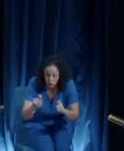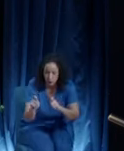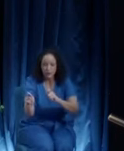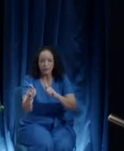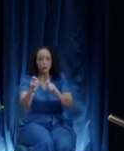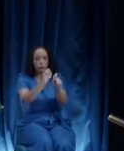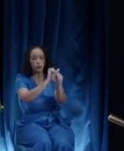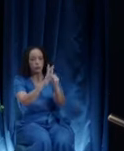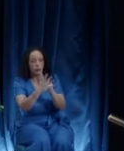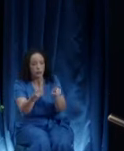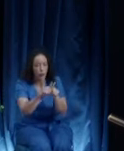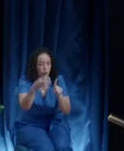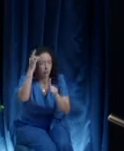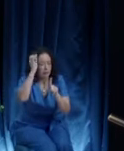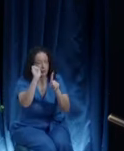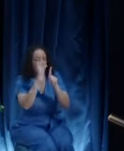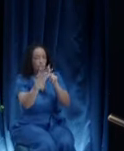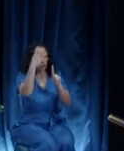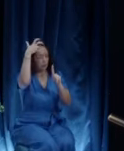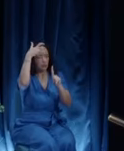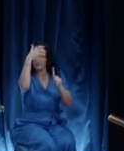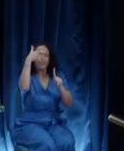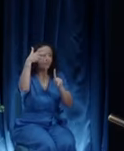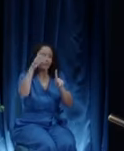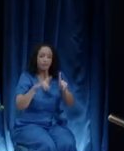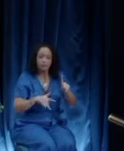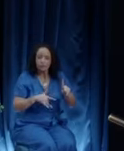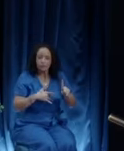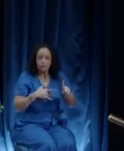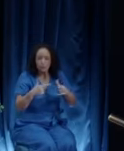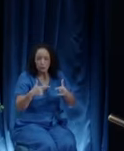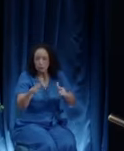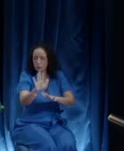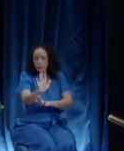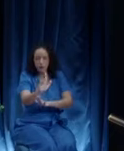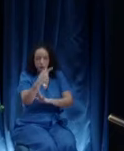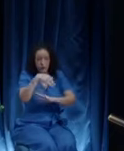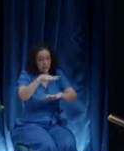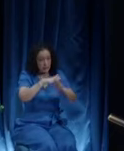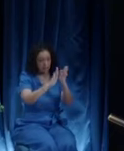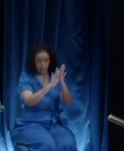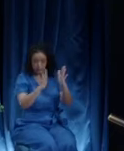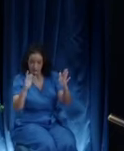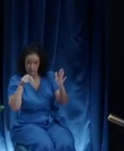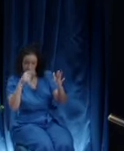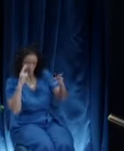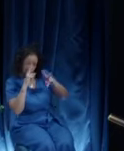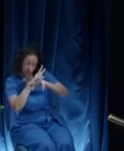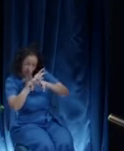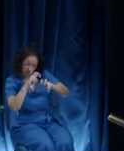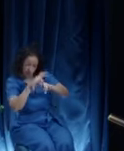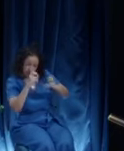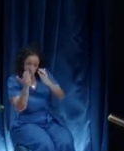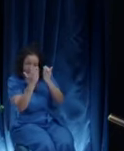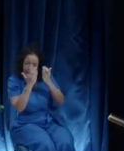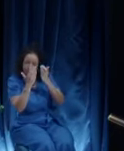the councils of the monarch in the period that I study. But one